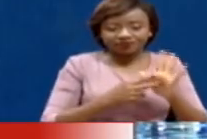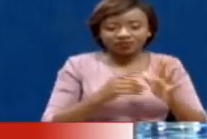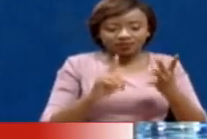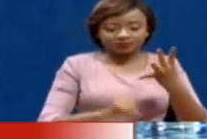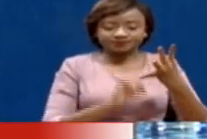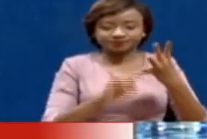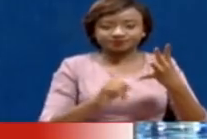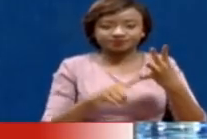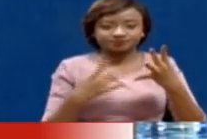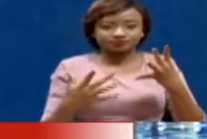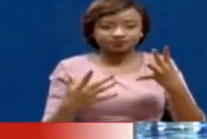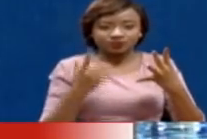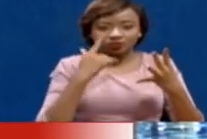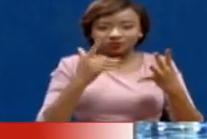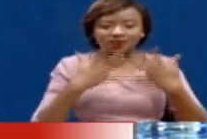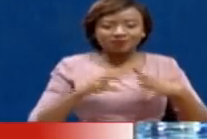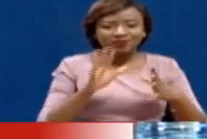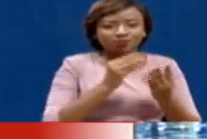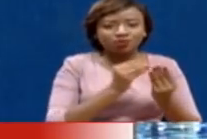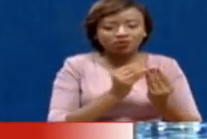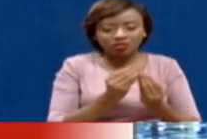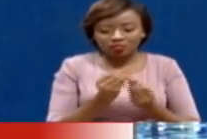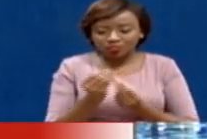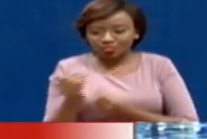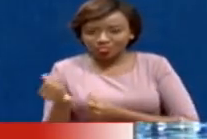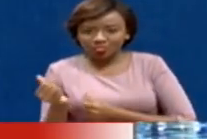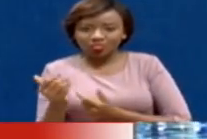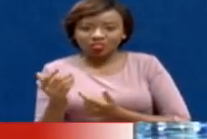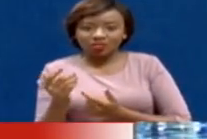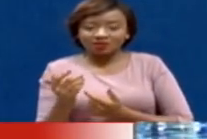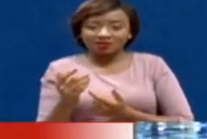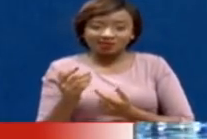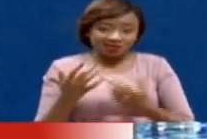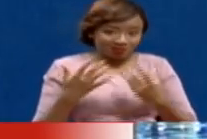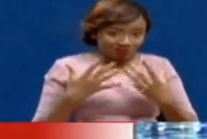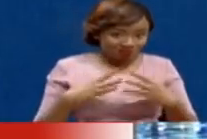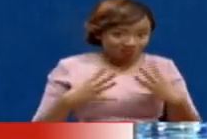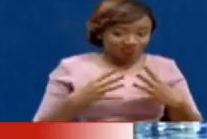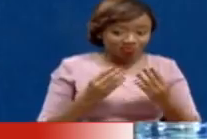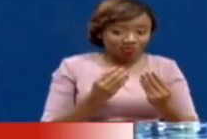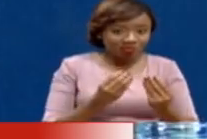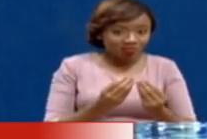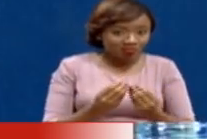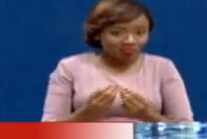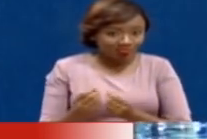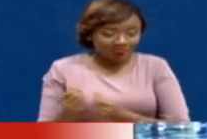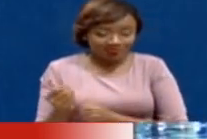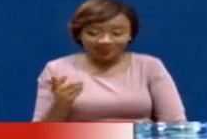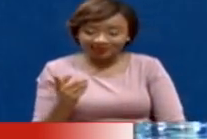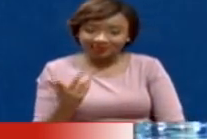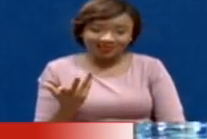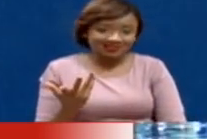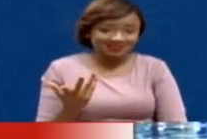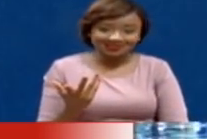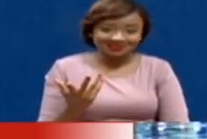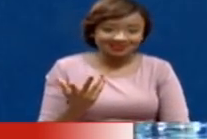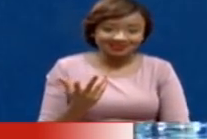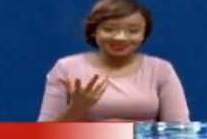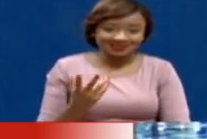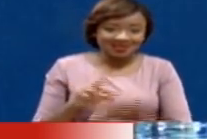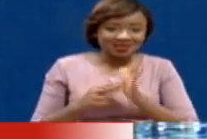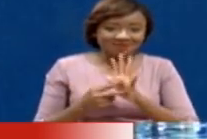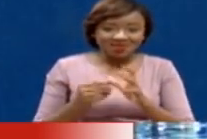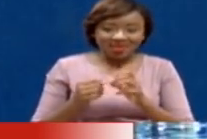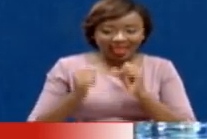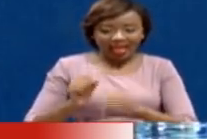final parameter is the number recovered or removed. The number recovered are then not capable of transmitting